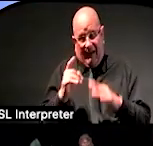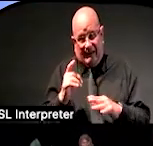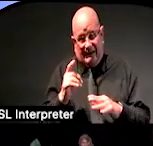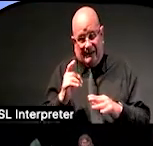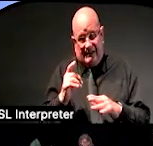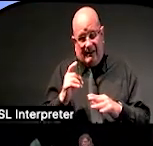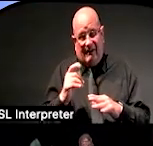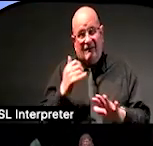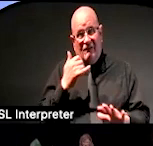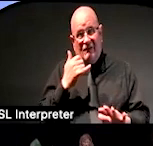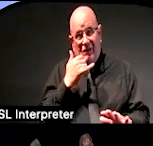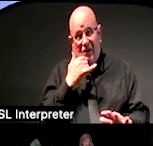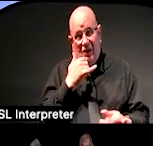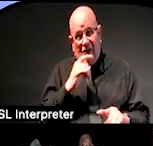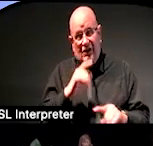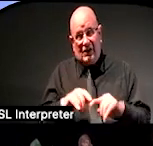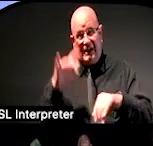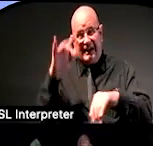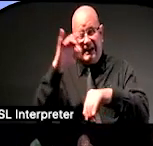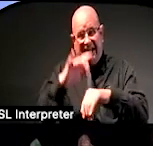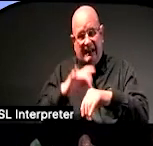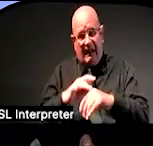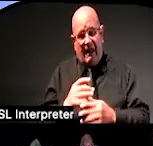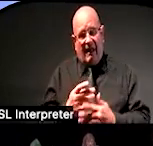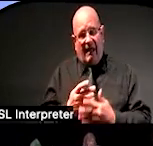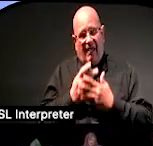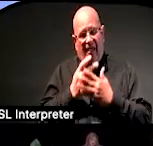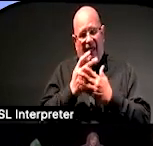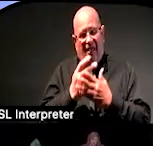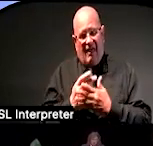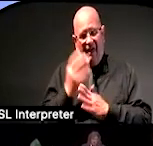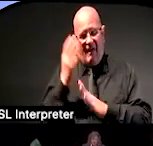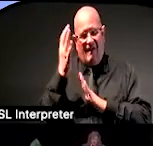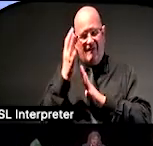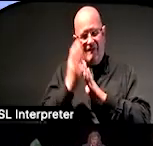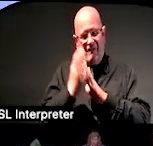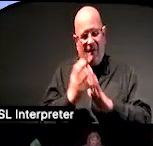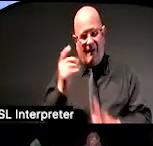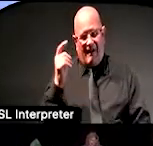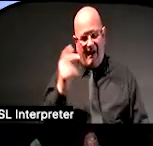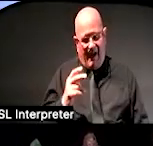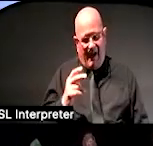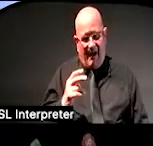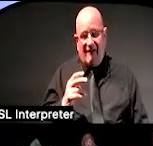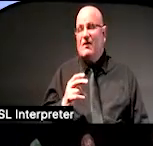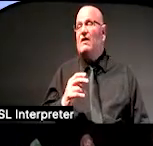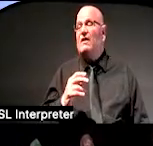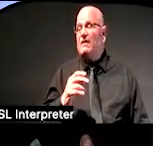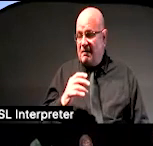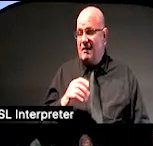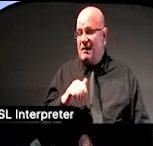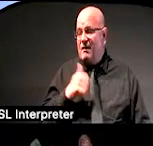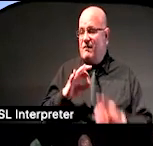phone. Laid there for over 4.5 hours until another family member found her.